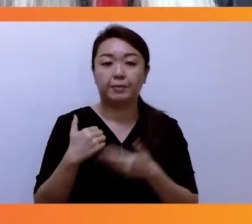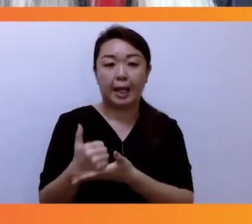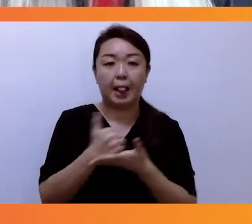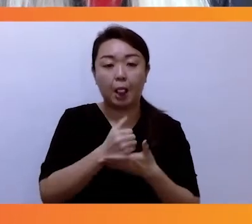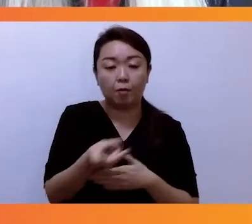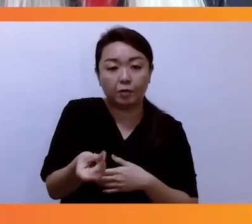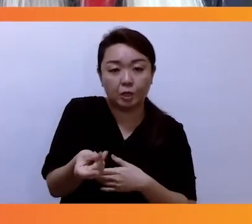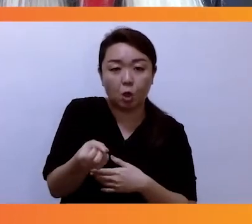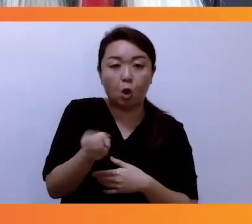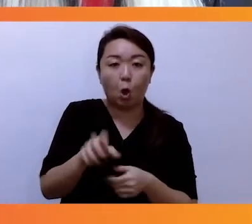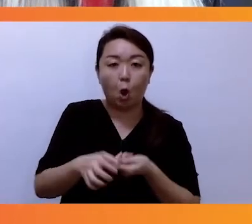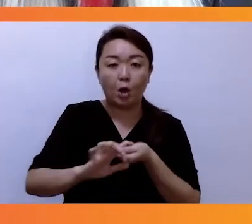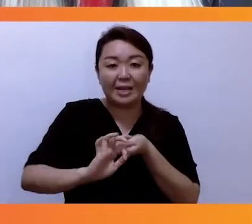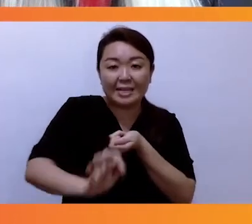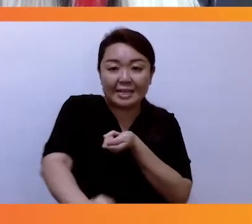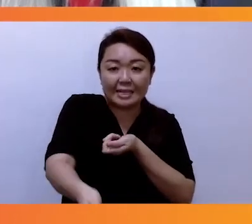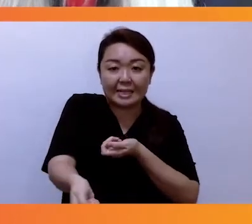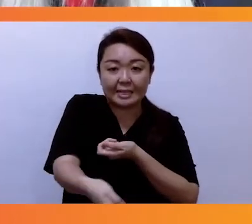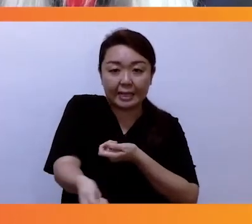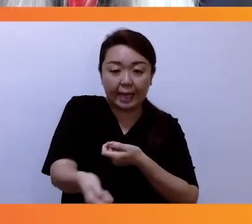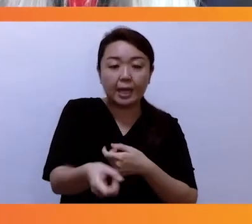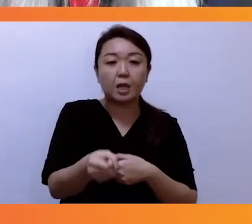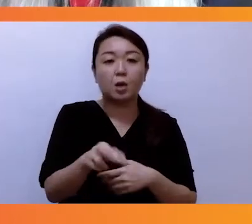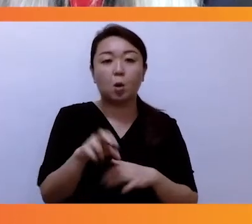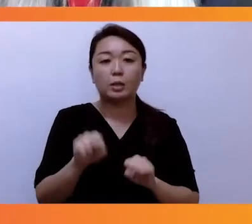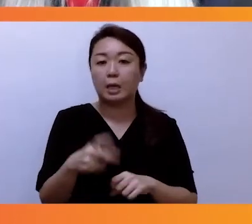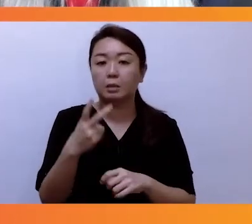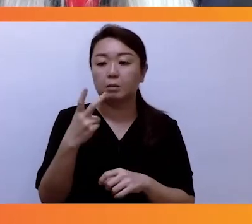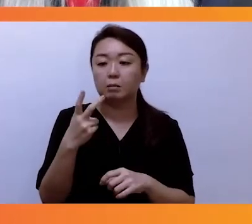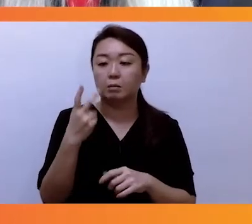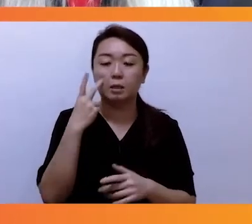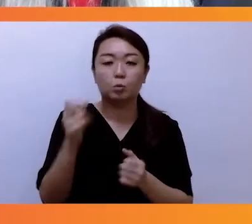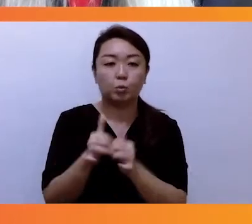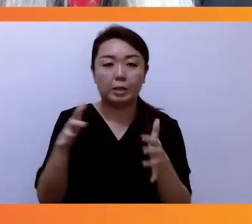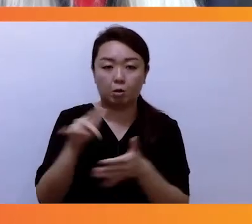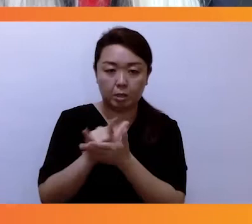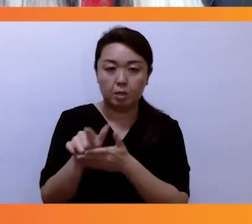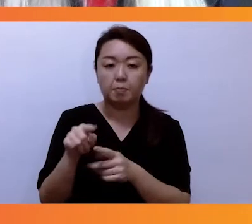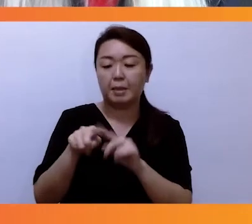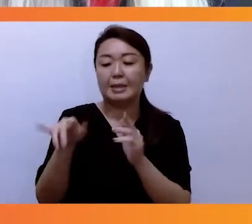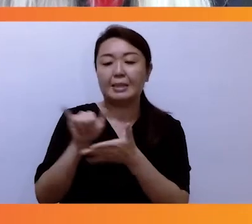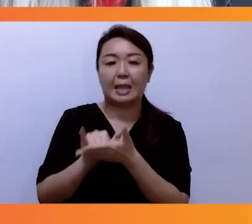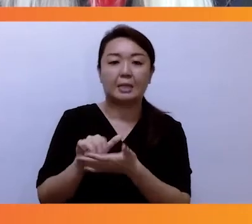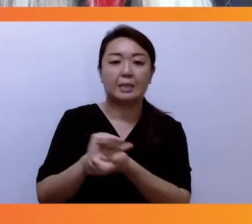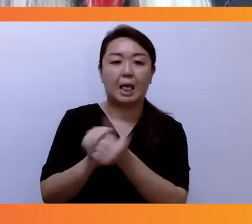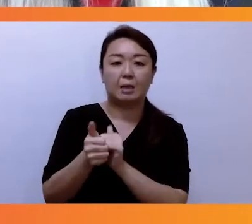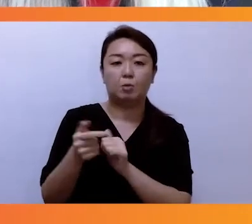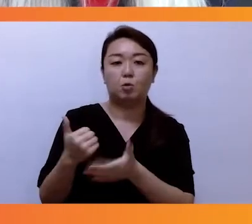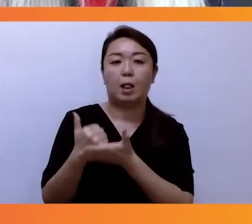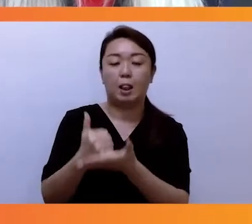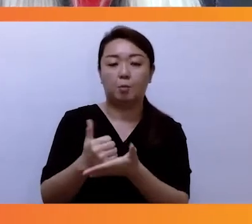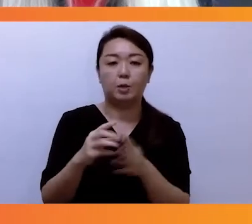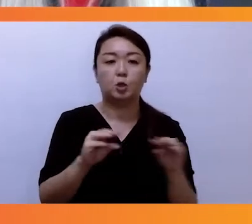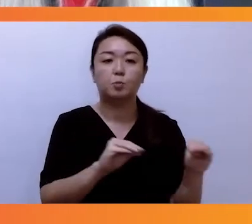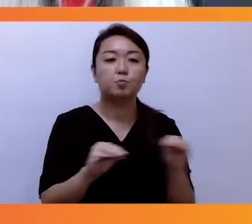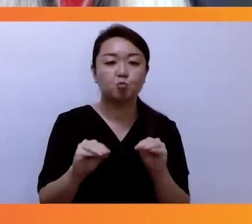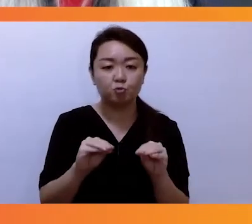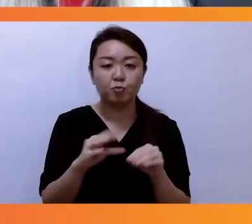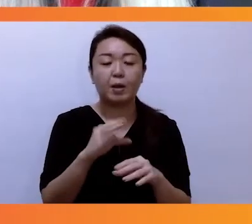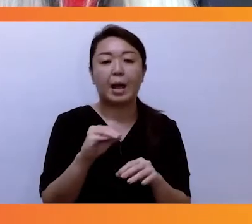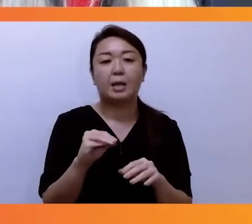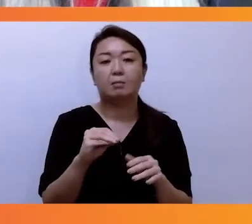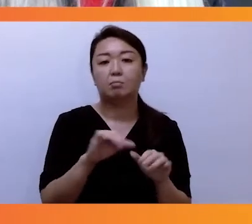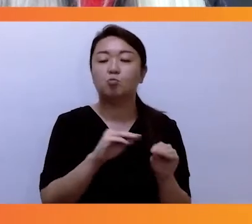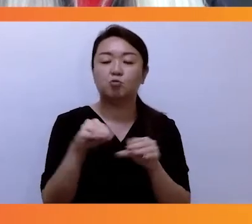the assistance of a dog or a cane, or you may see them without those assistants. But that's an adaptation for helping them be